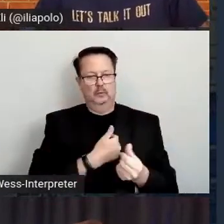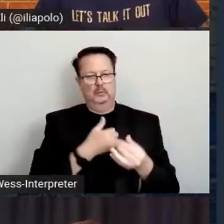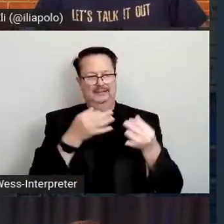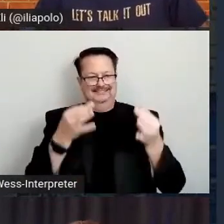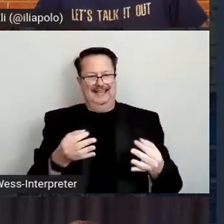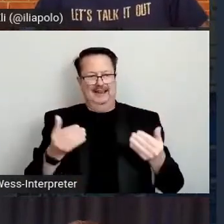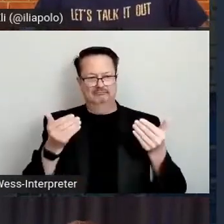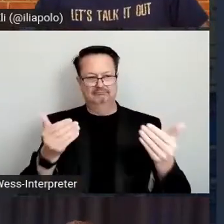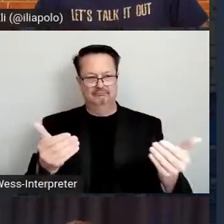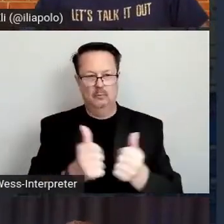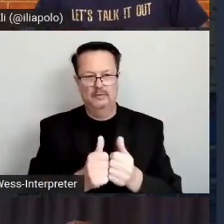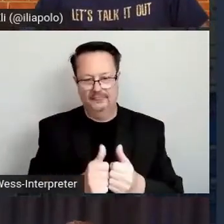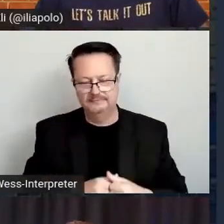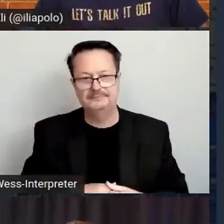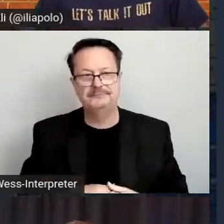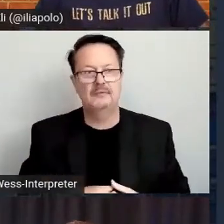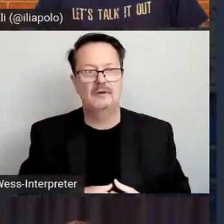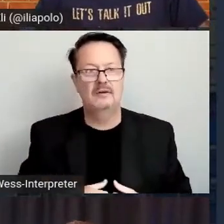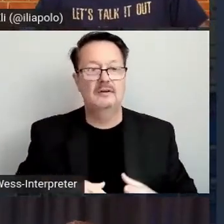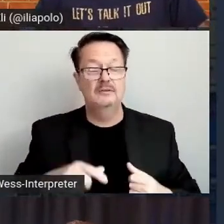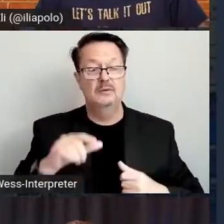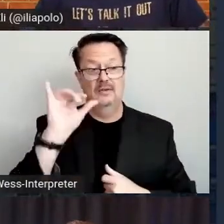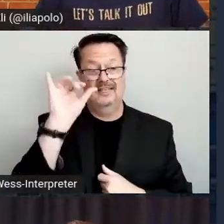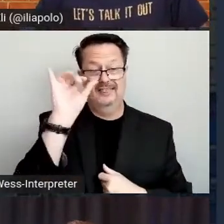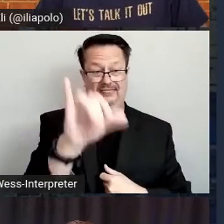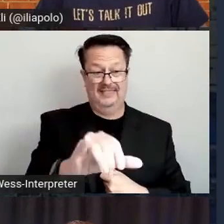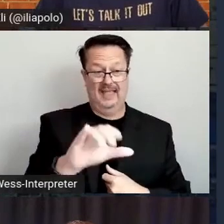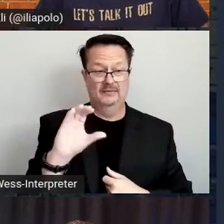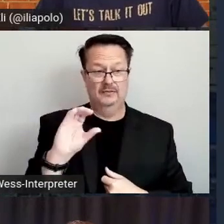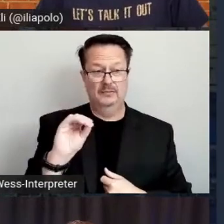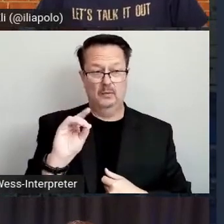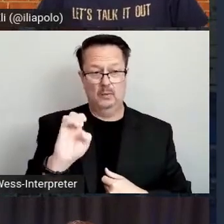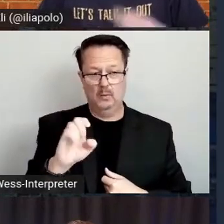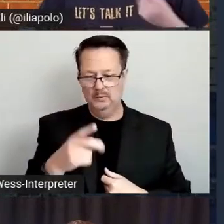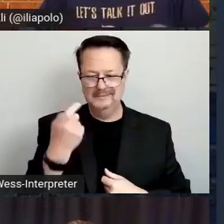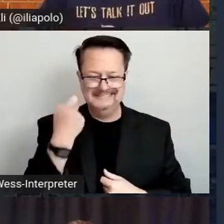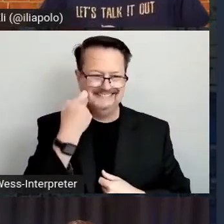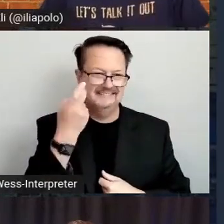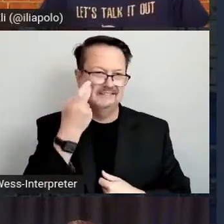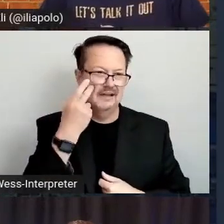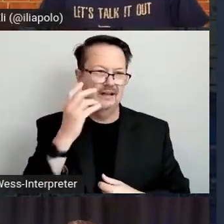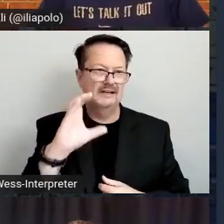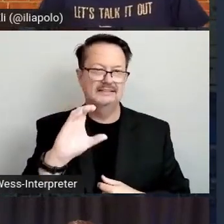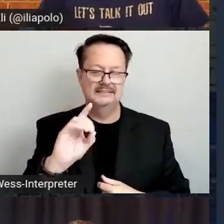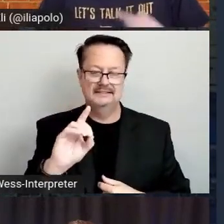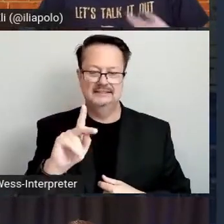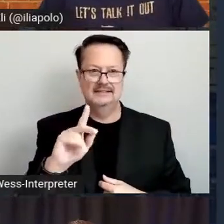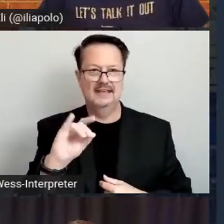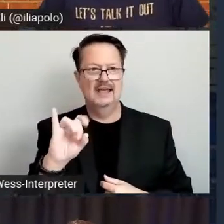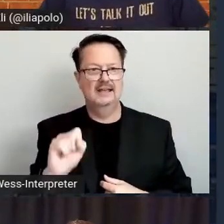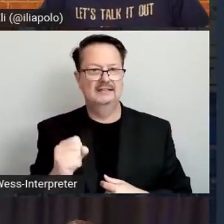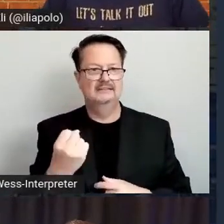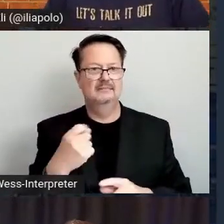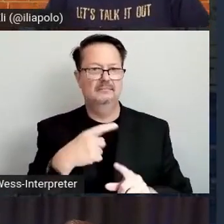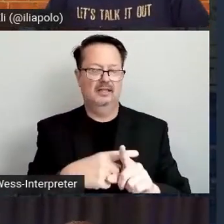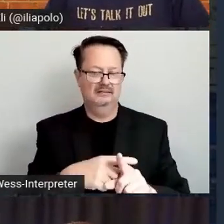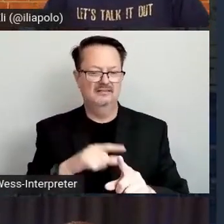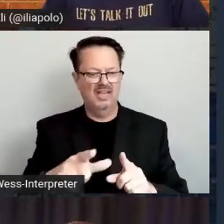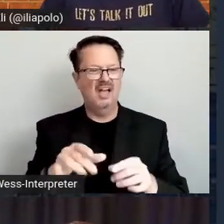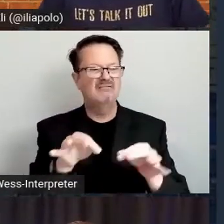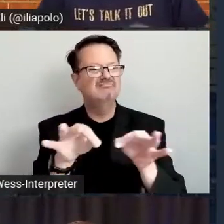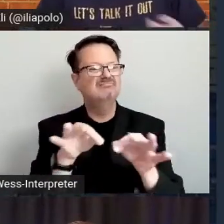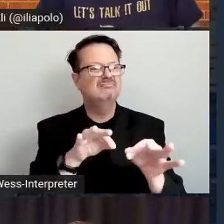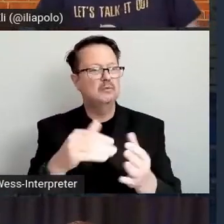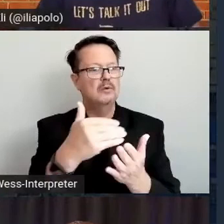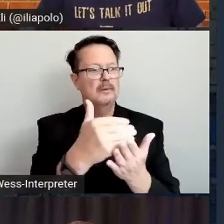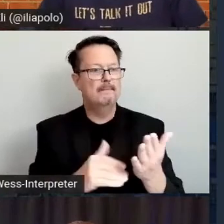here. So this is the code we saw before, right? This is the CDK8s Plus code that defines our manifest.